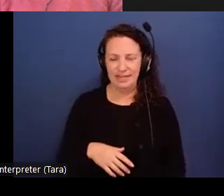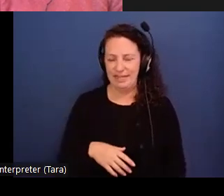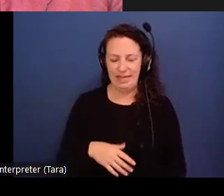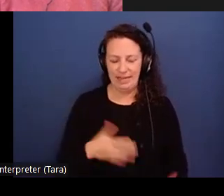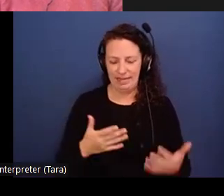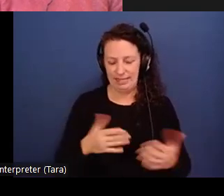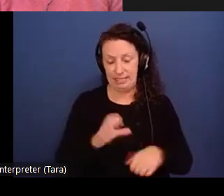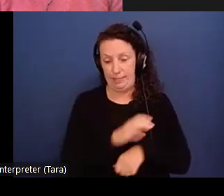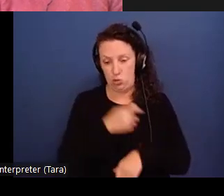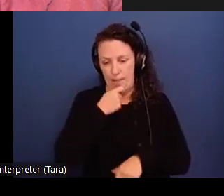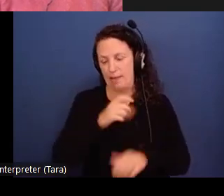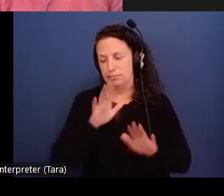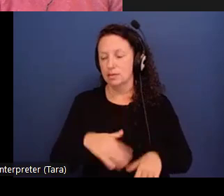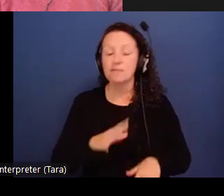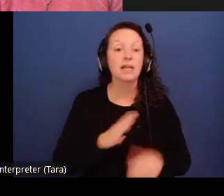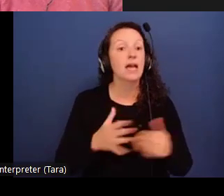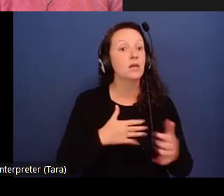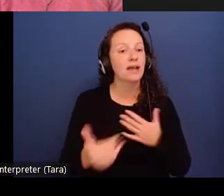anyway, thank you for presenting, everyone.